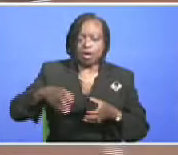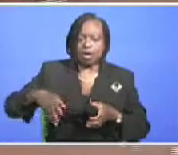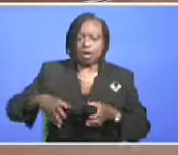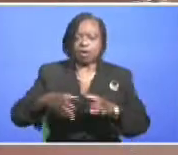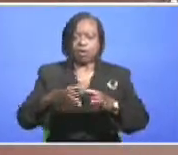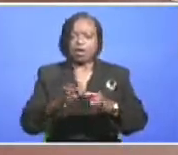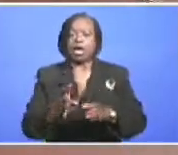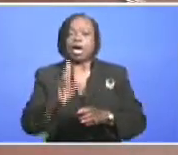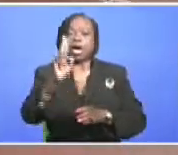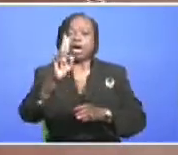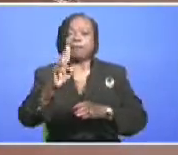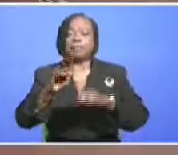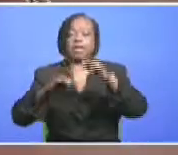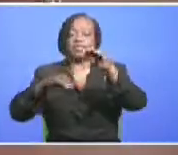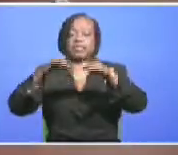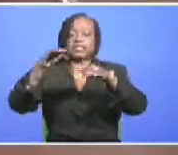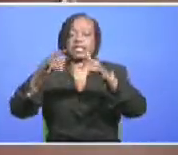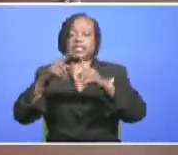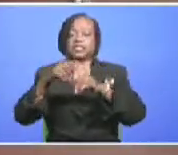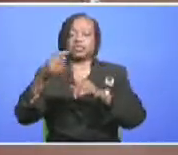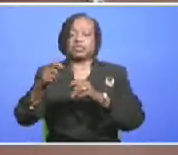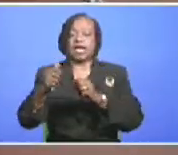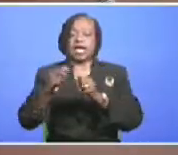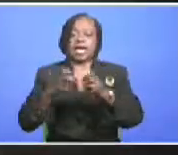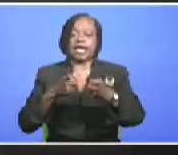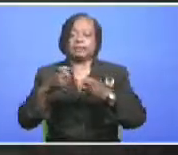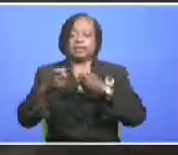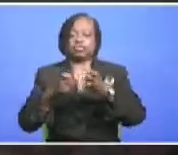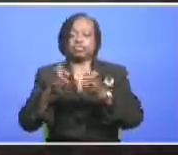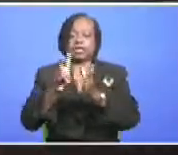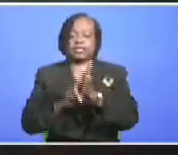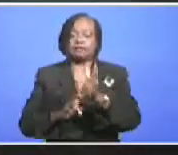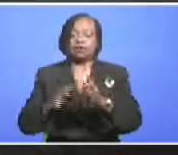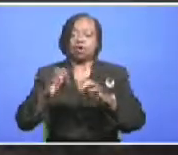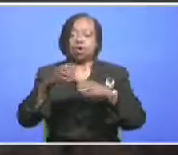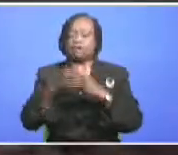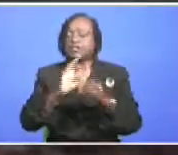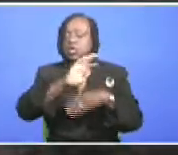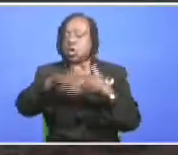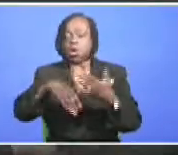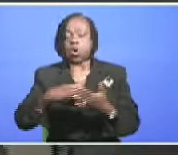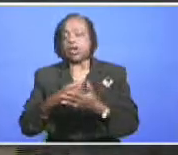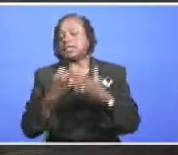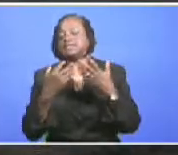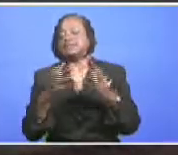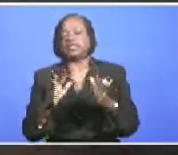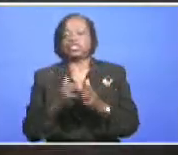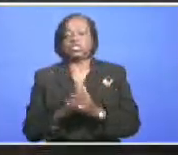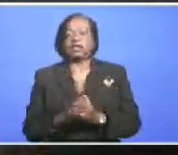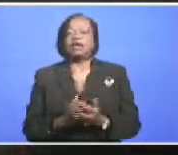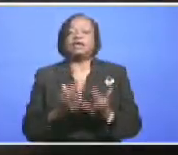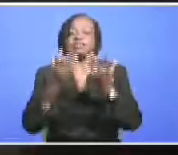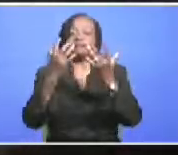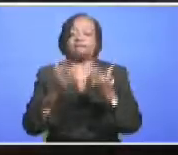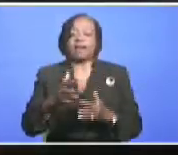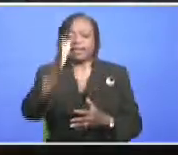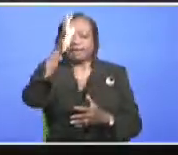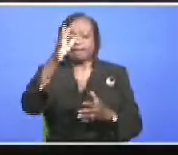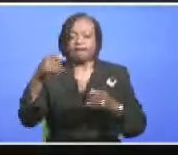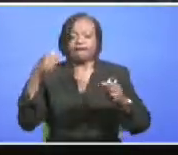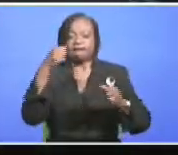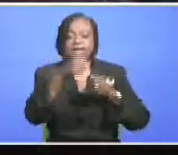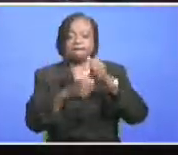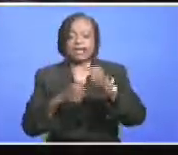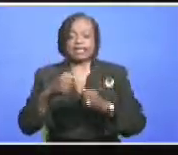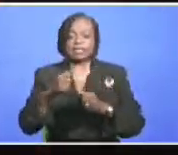the stairs to the administrative office. All of that is gone. Firefighters were called to battle the blaze after receiving a report shortly after 11